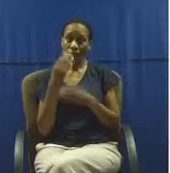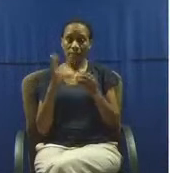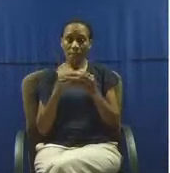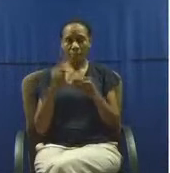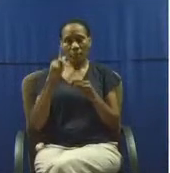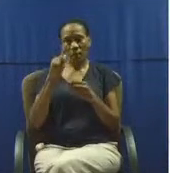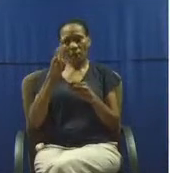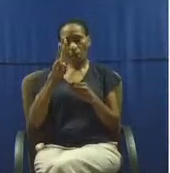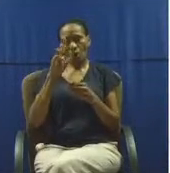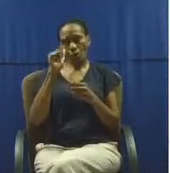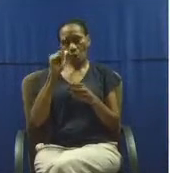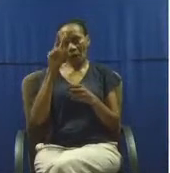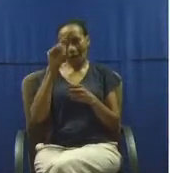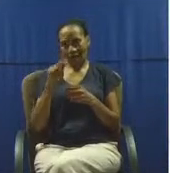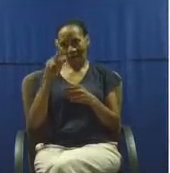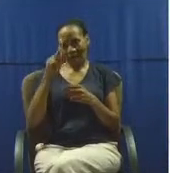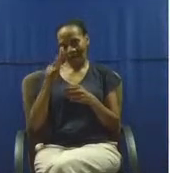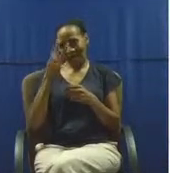Ngwakwa.